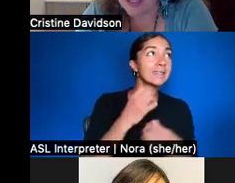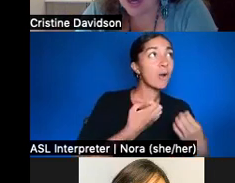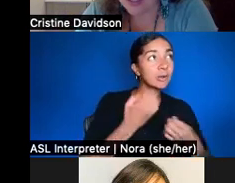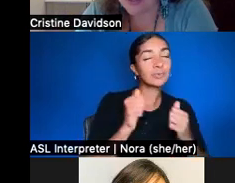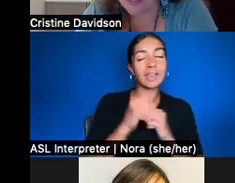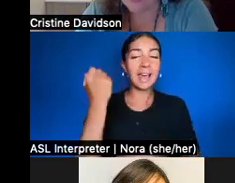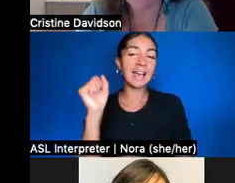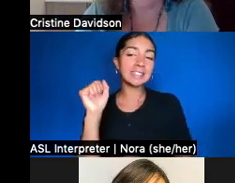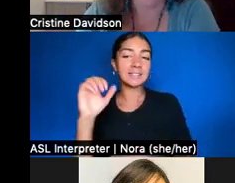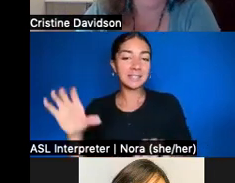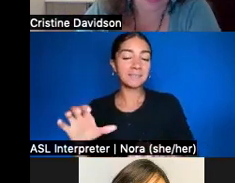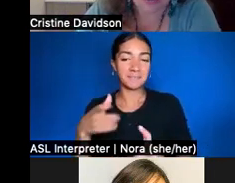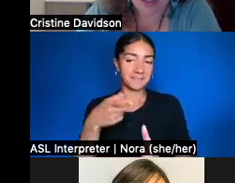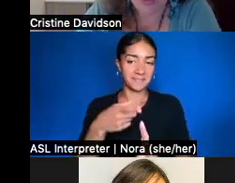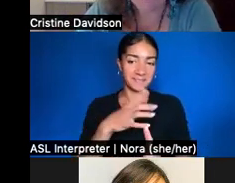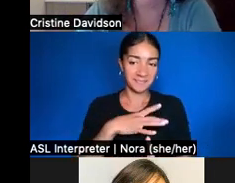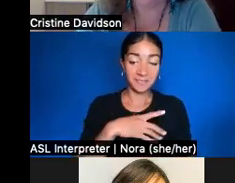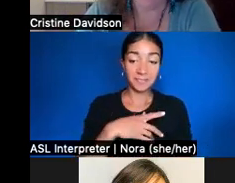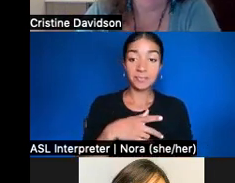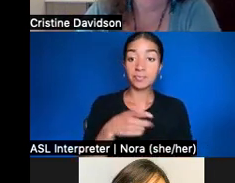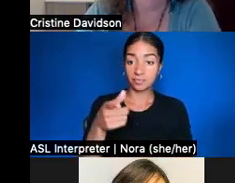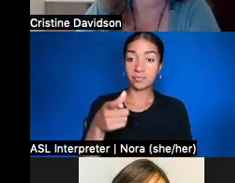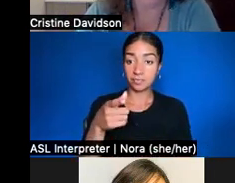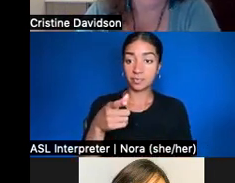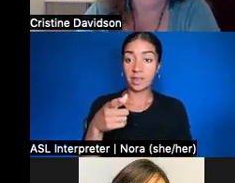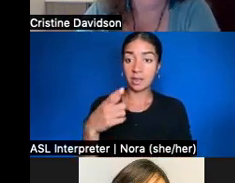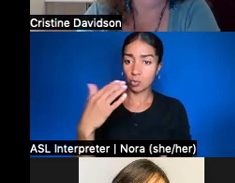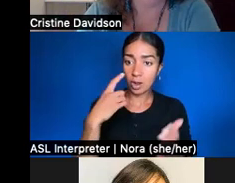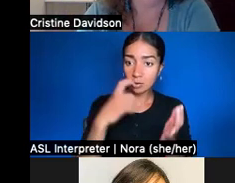say and that you're honored that they trusted you to talk about it. Yeah.